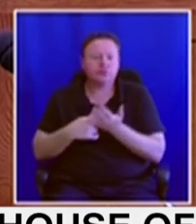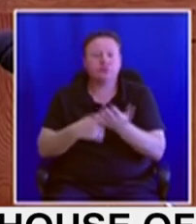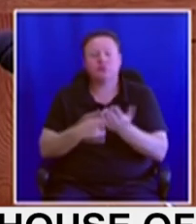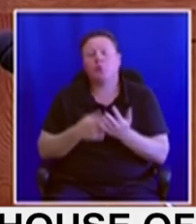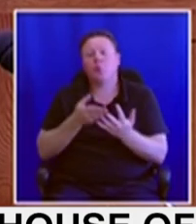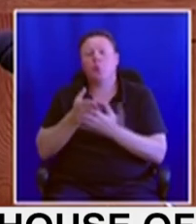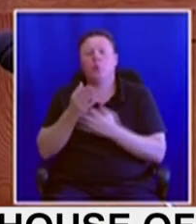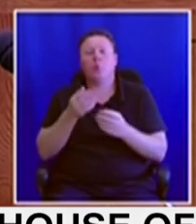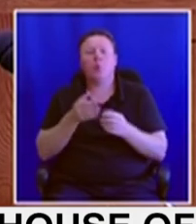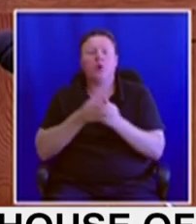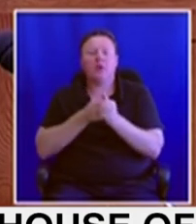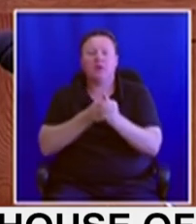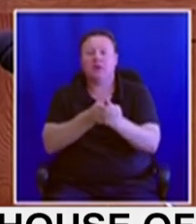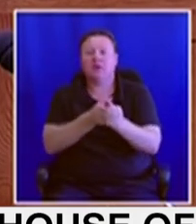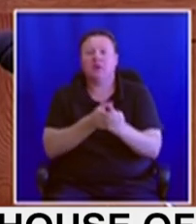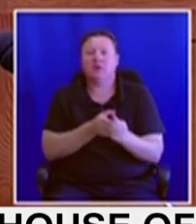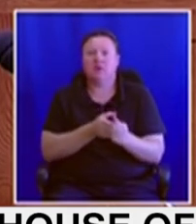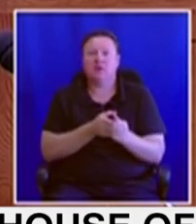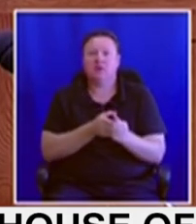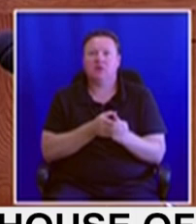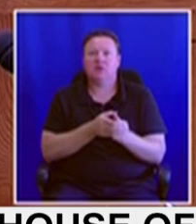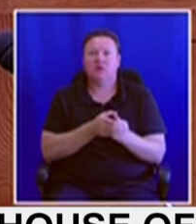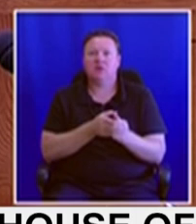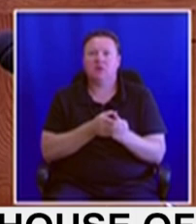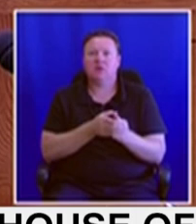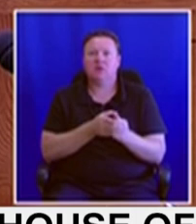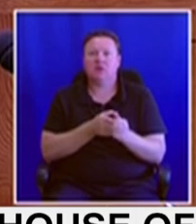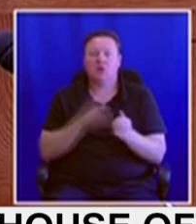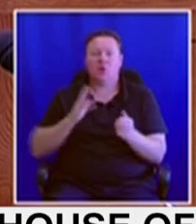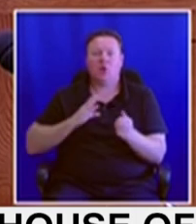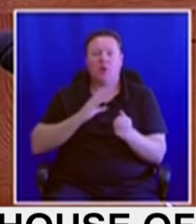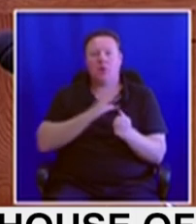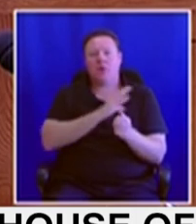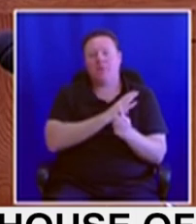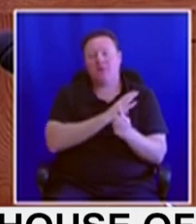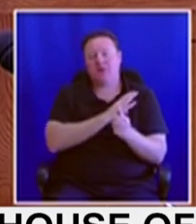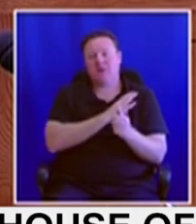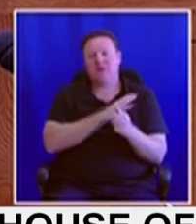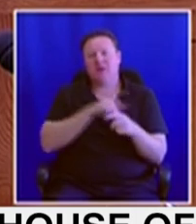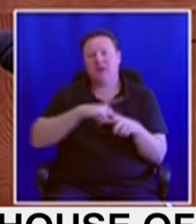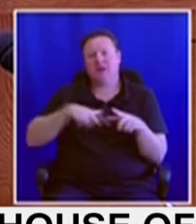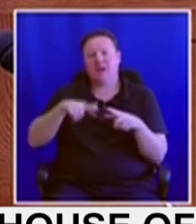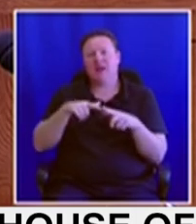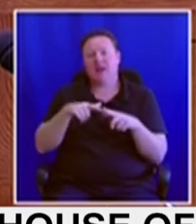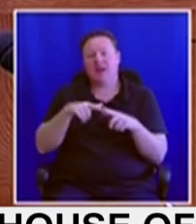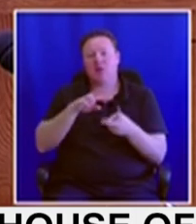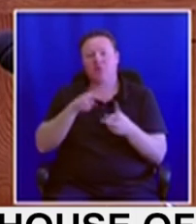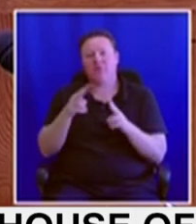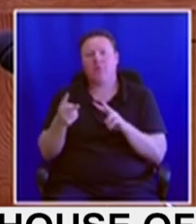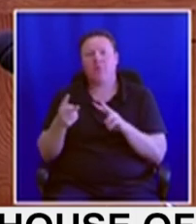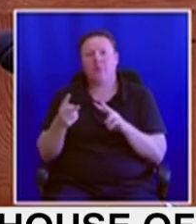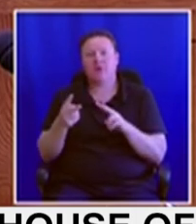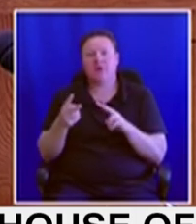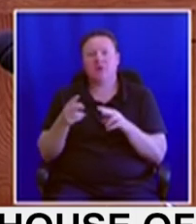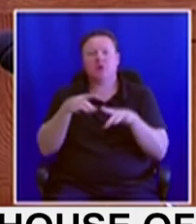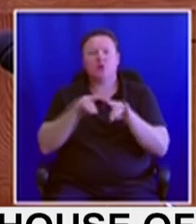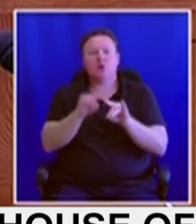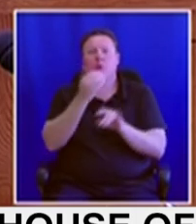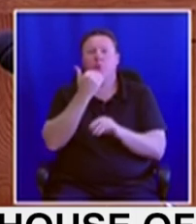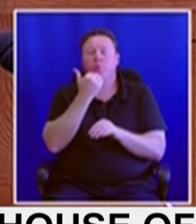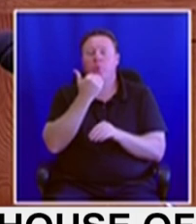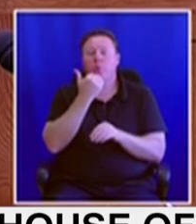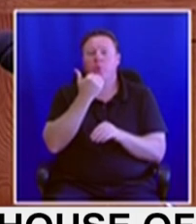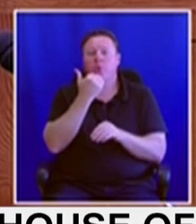leadership of the Interministerial Committee on Land Reform, chaired by Deputy President